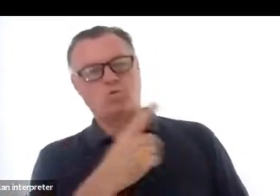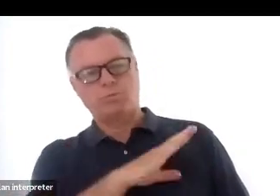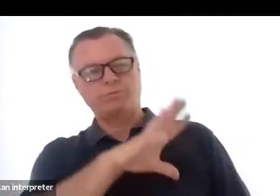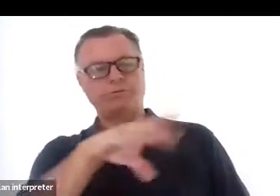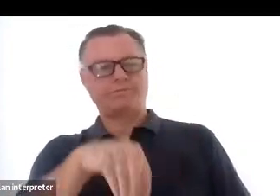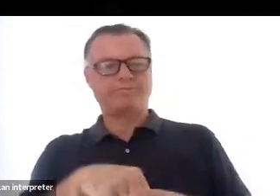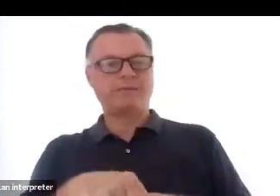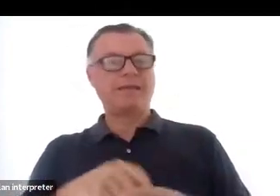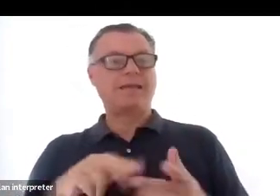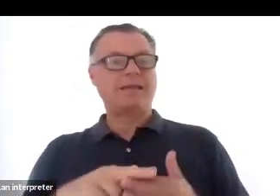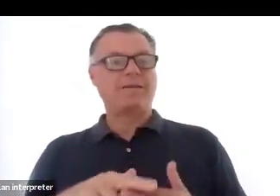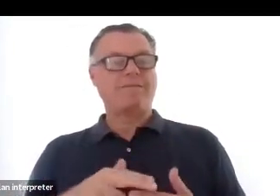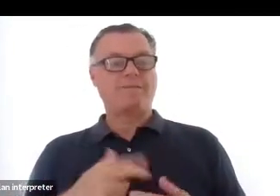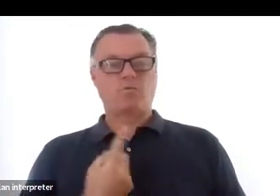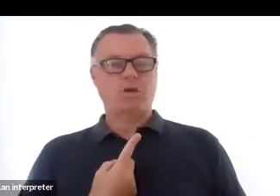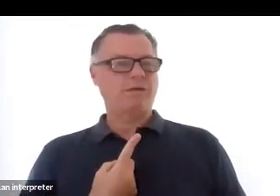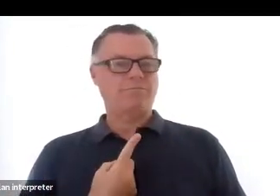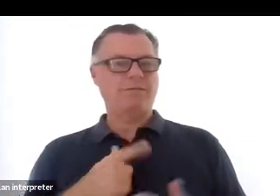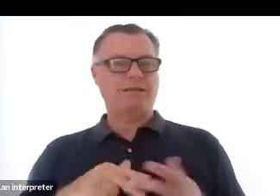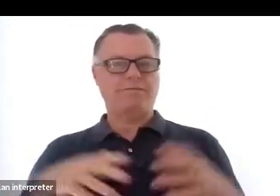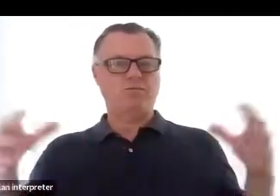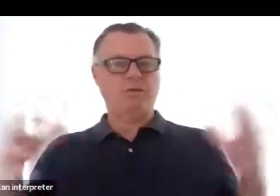are remarkable.